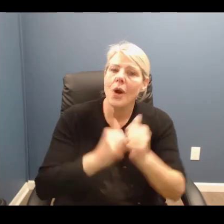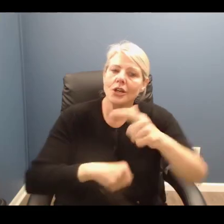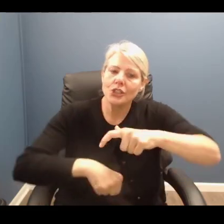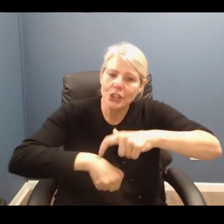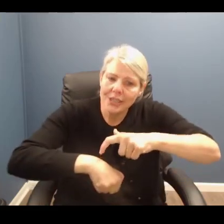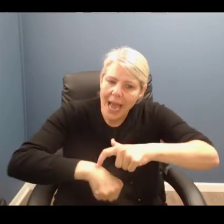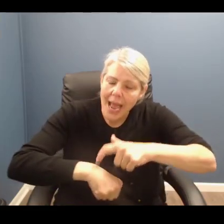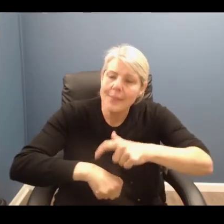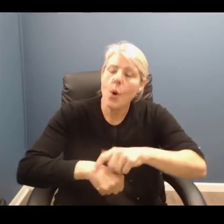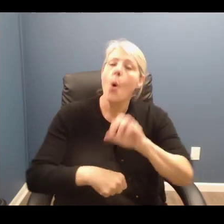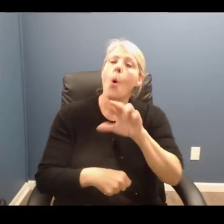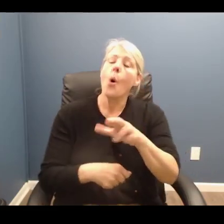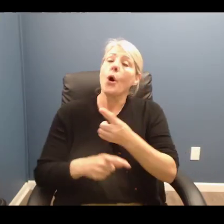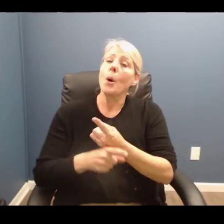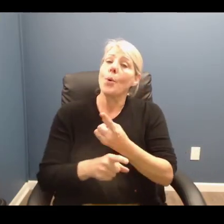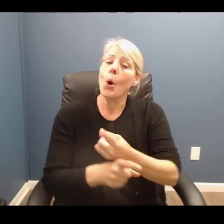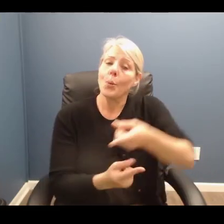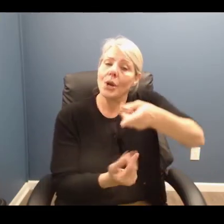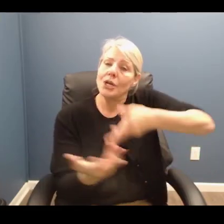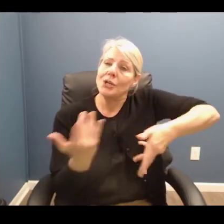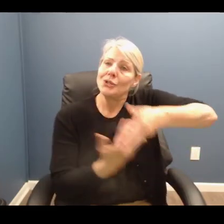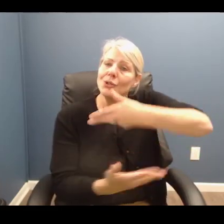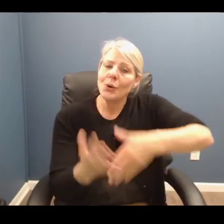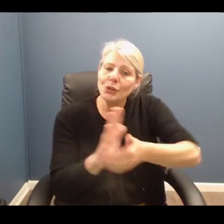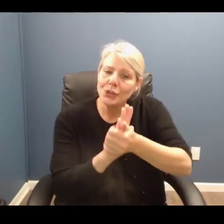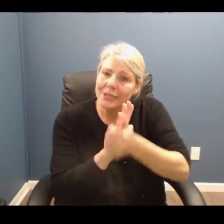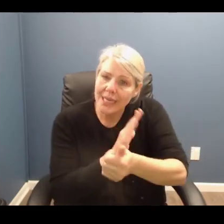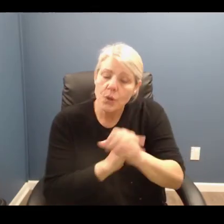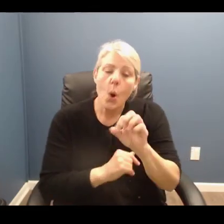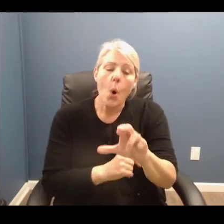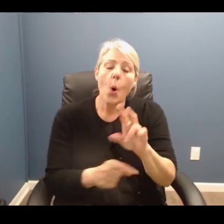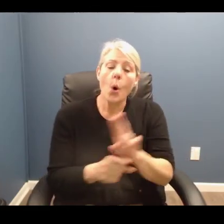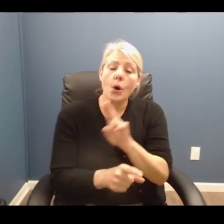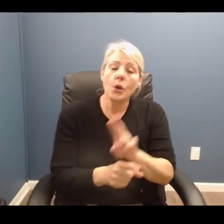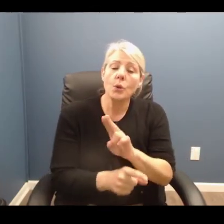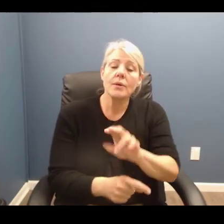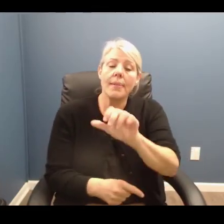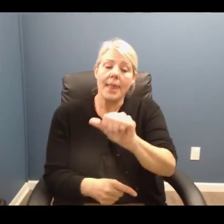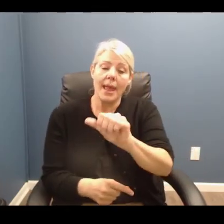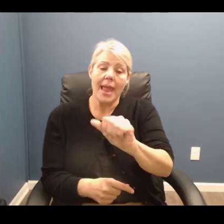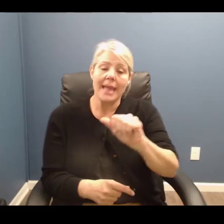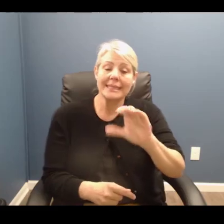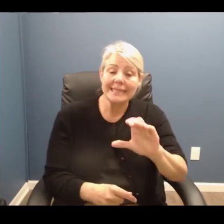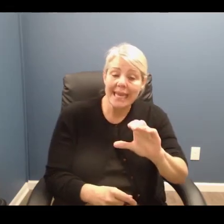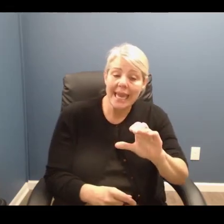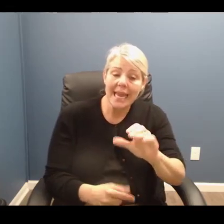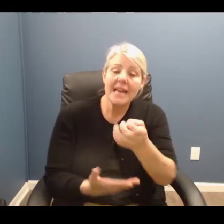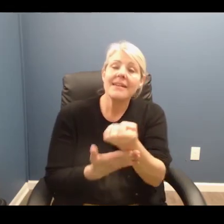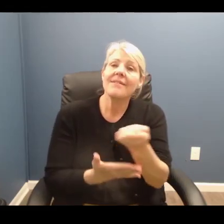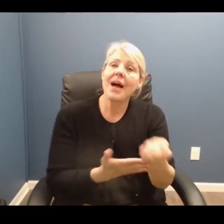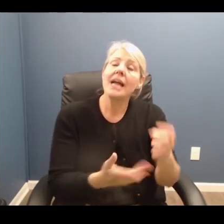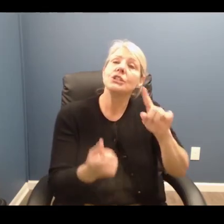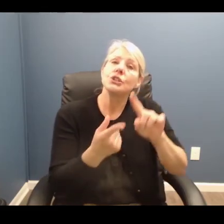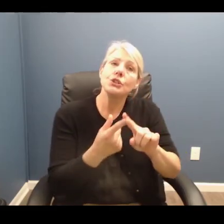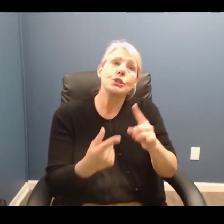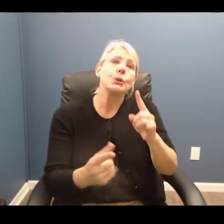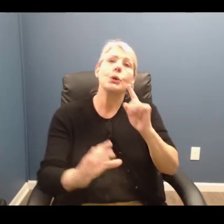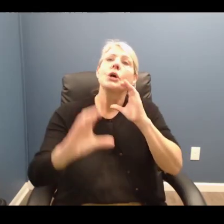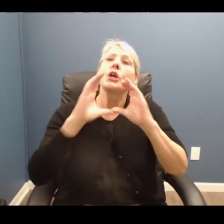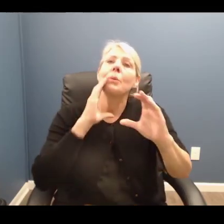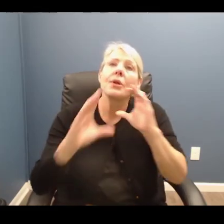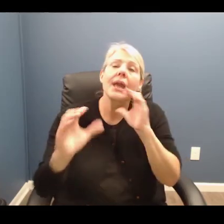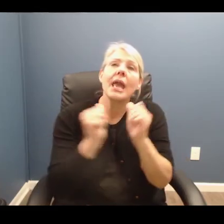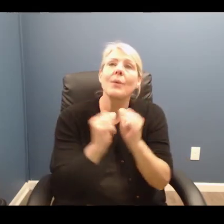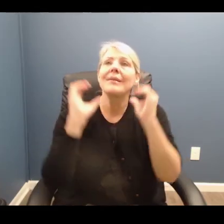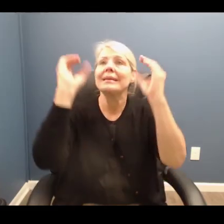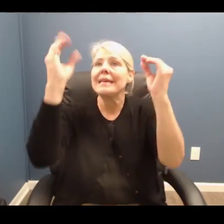using appropriate social skills, or using their AAC device to communicate wants and needs to teachers and peers, such